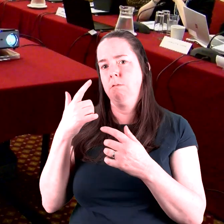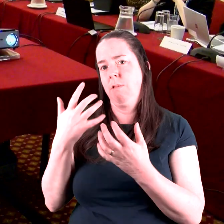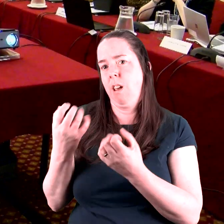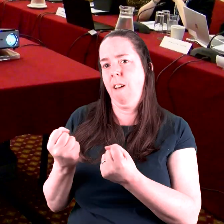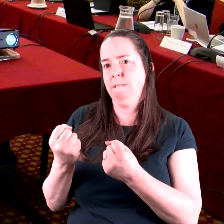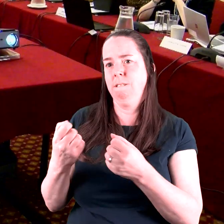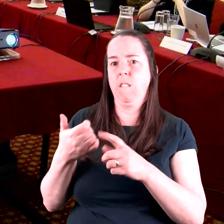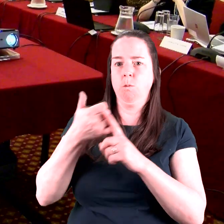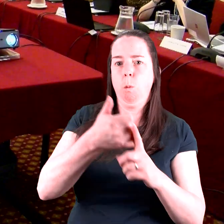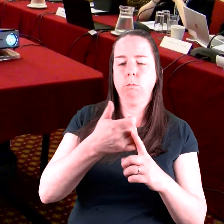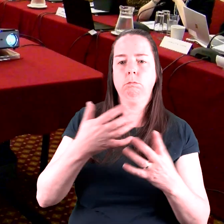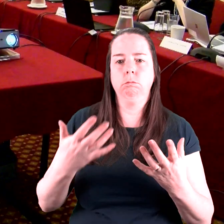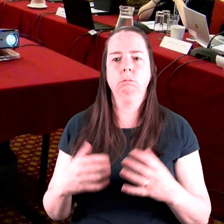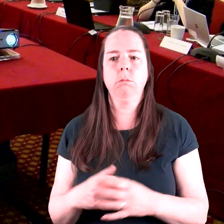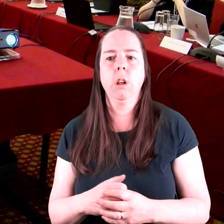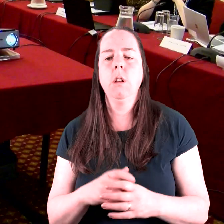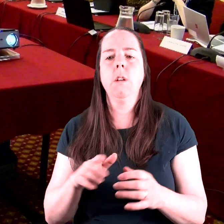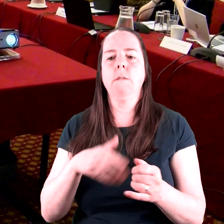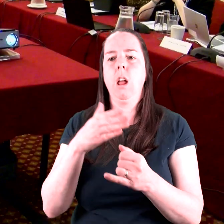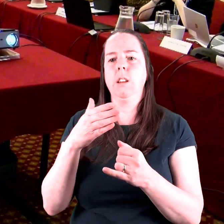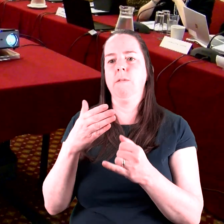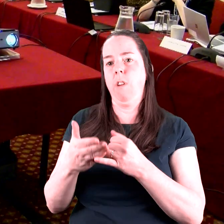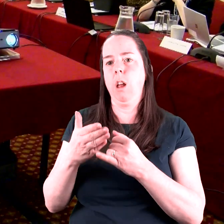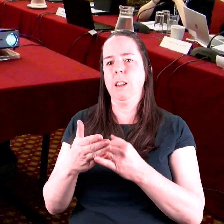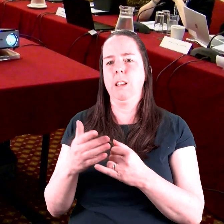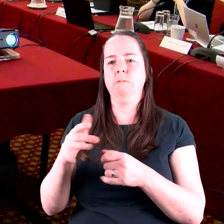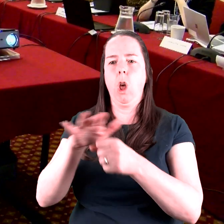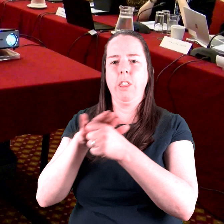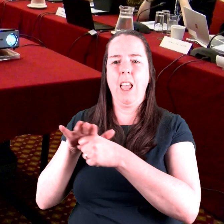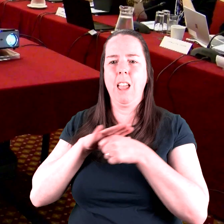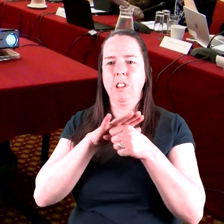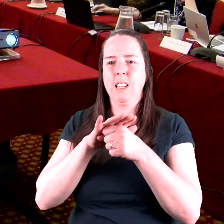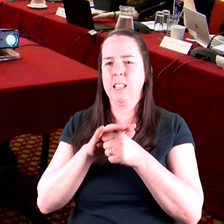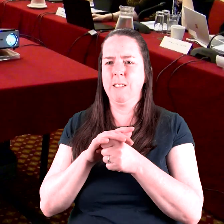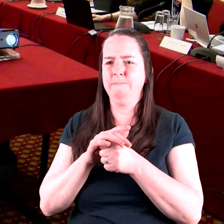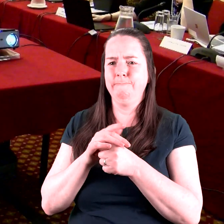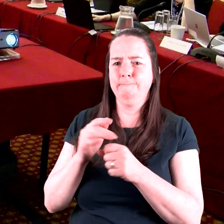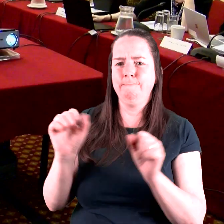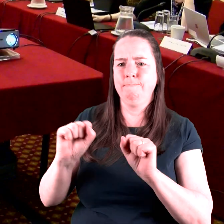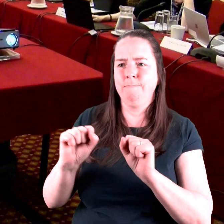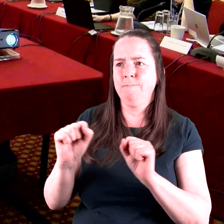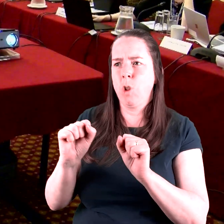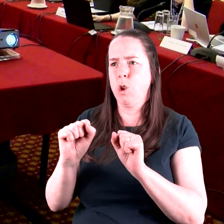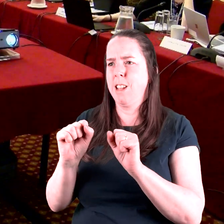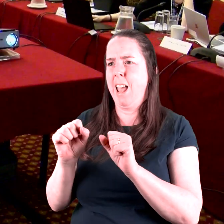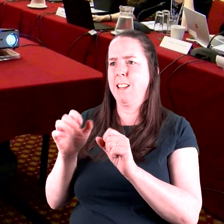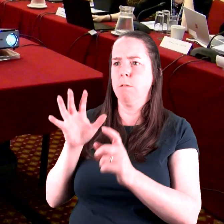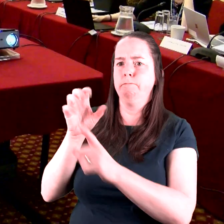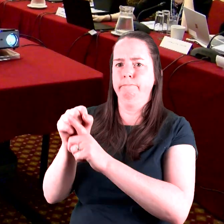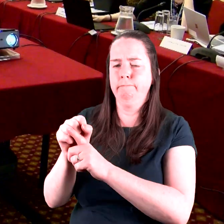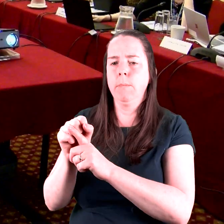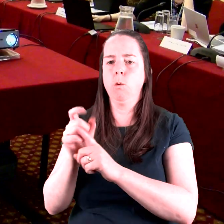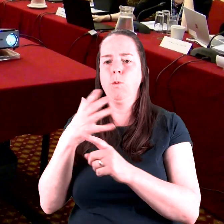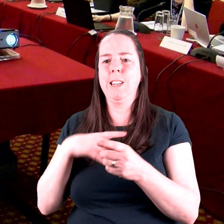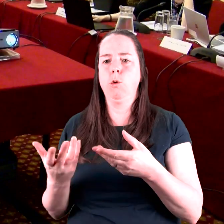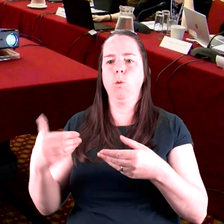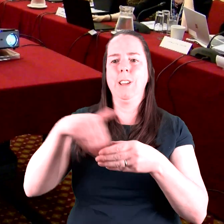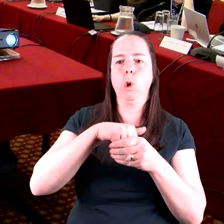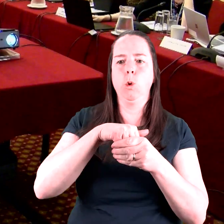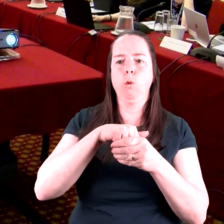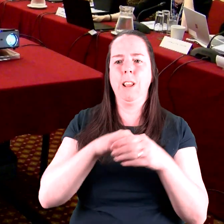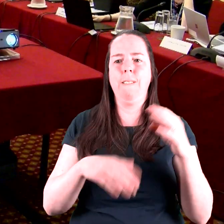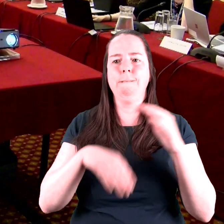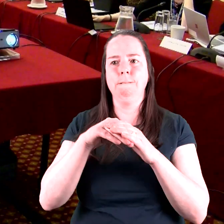organisations. And then finally, any other areas that they think that we haven't accurately captured that we need to build into the